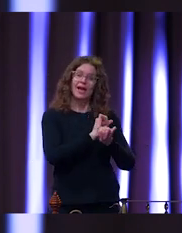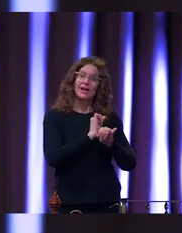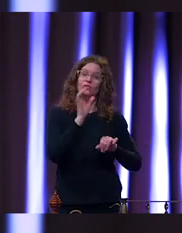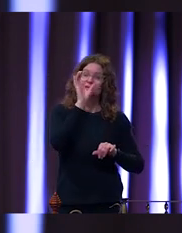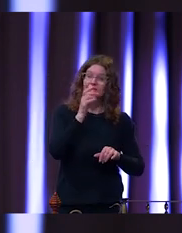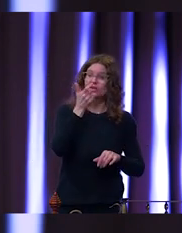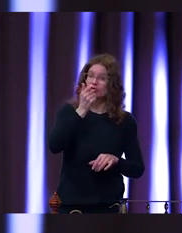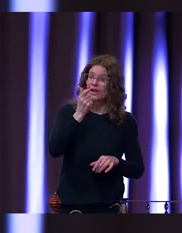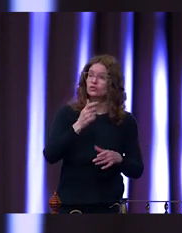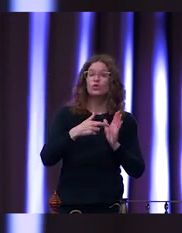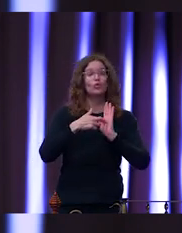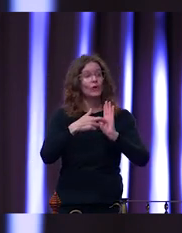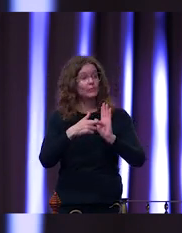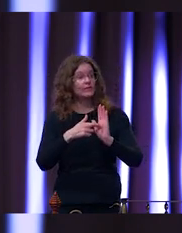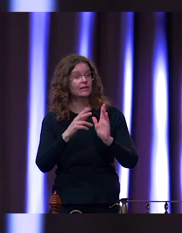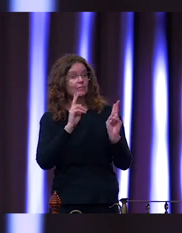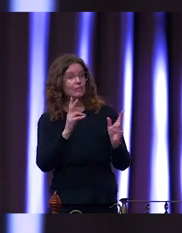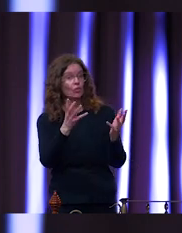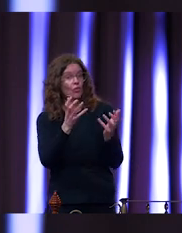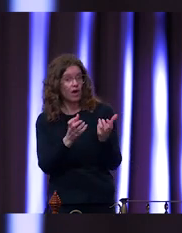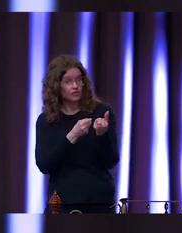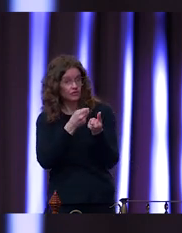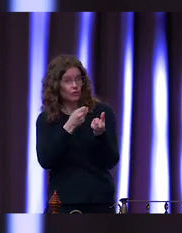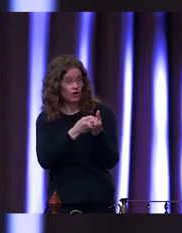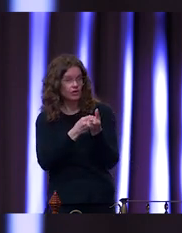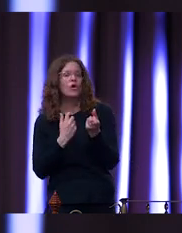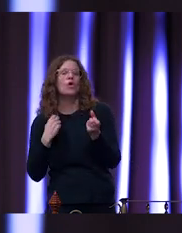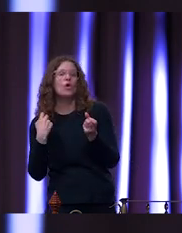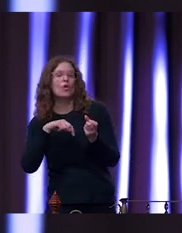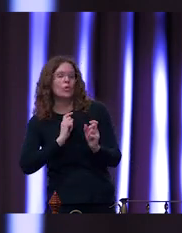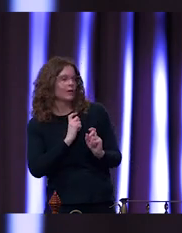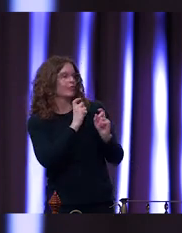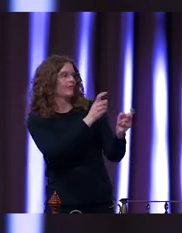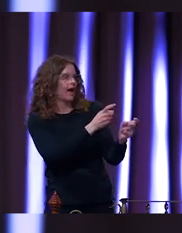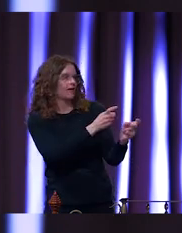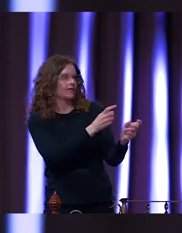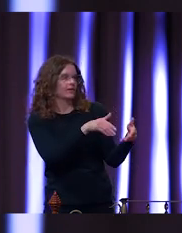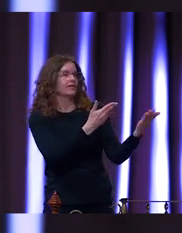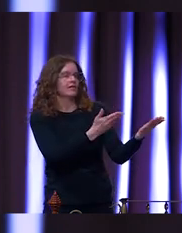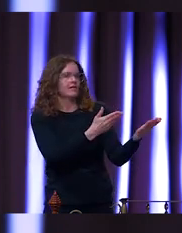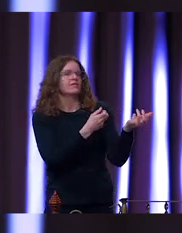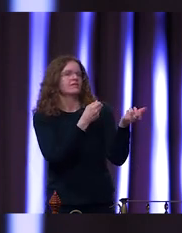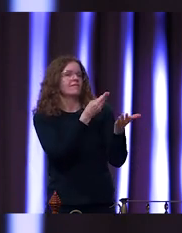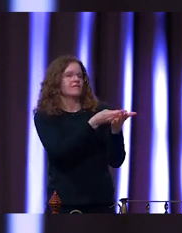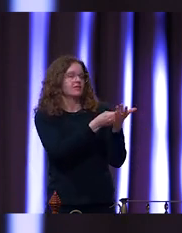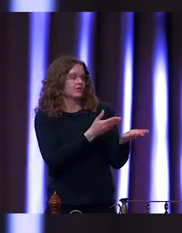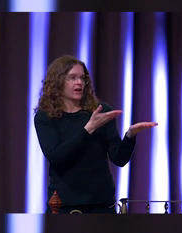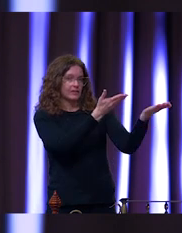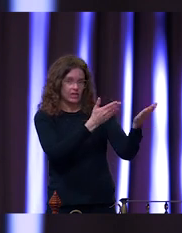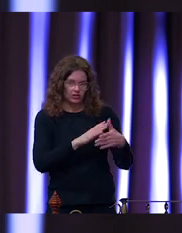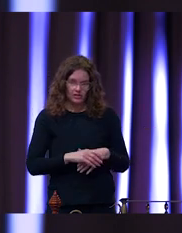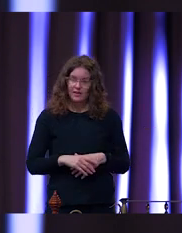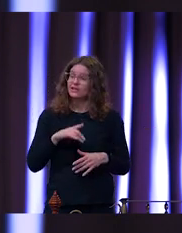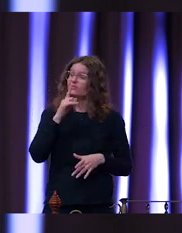of folks who are seeking support are the ones who are making funding recommendations. That is a big change and very exciting for Arts Work Fund. It's